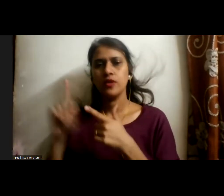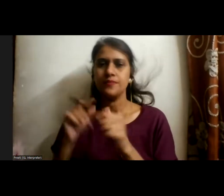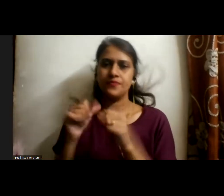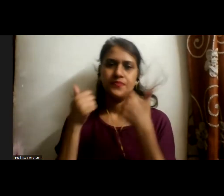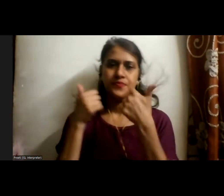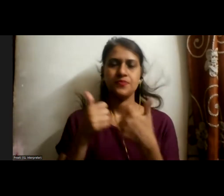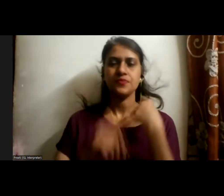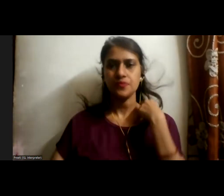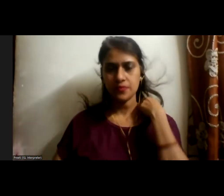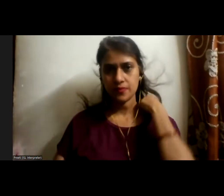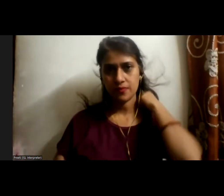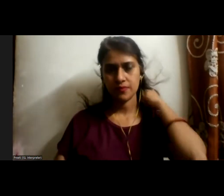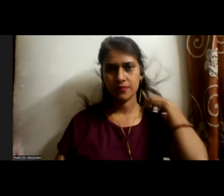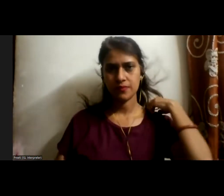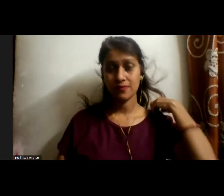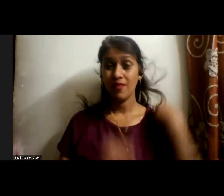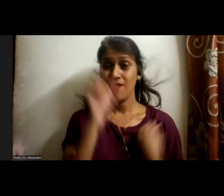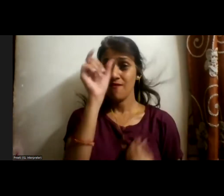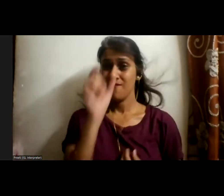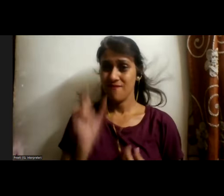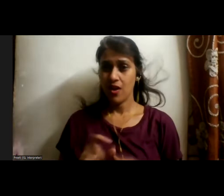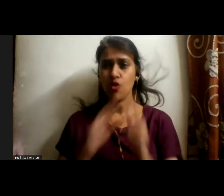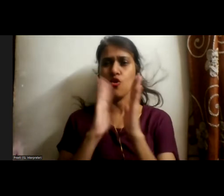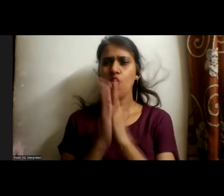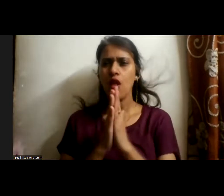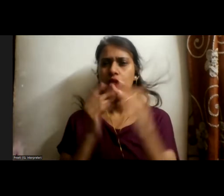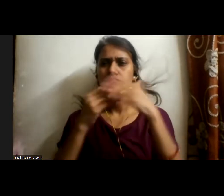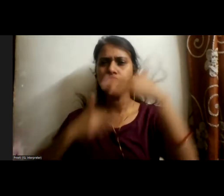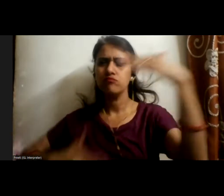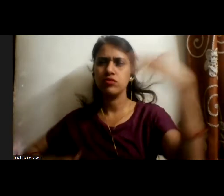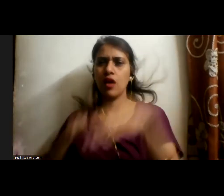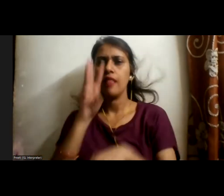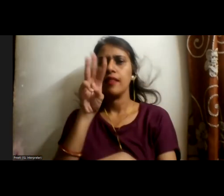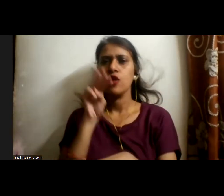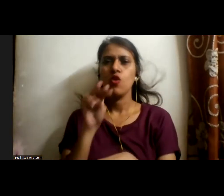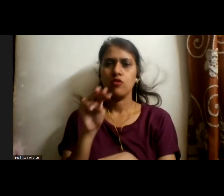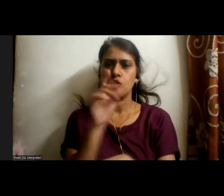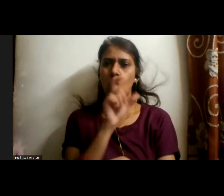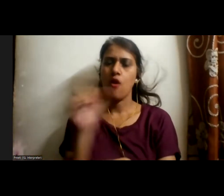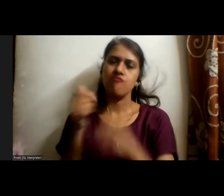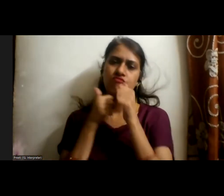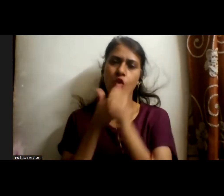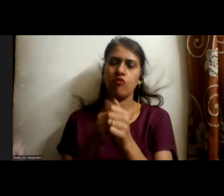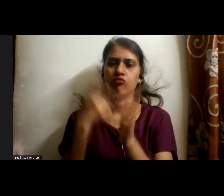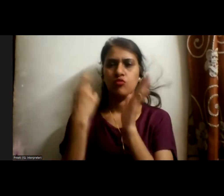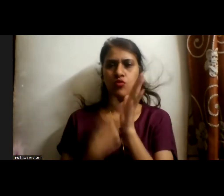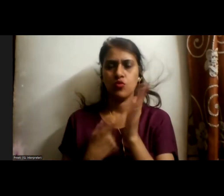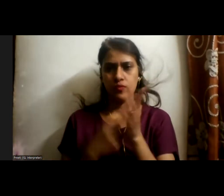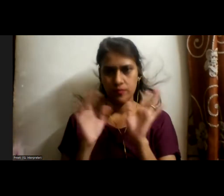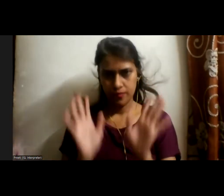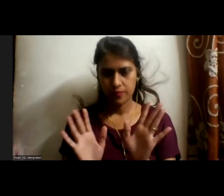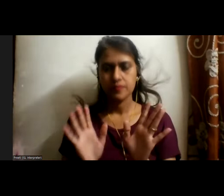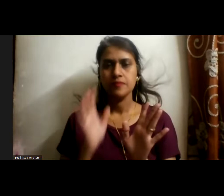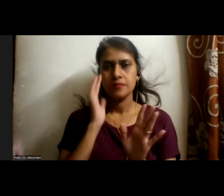CG, the word limit has to be 3000 minimum. It has to be strictly followed, and maximum also needs to